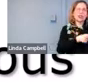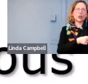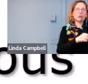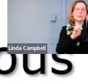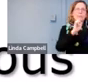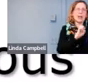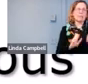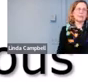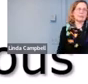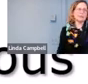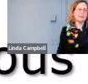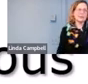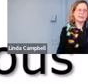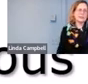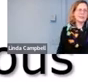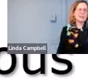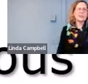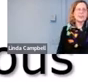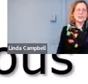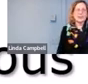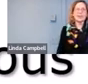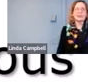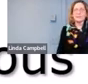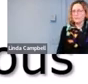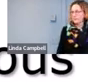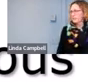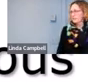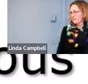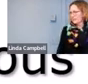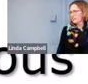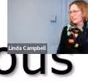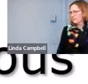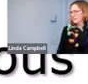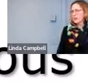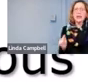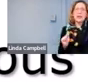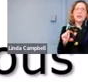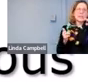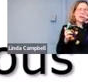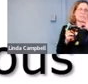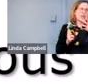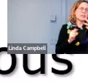The Great Lakes are just a massive test tube experiment.